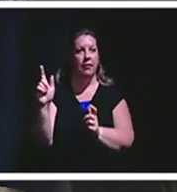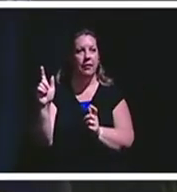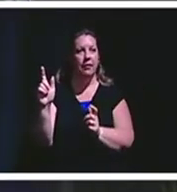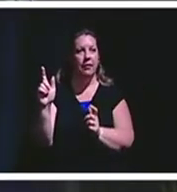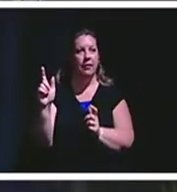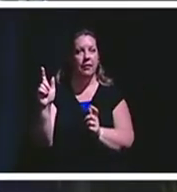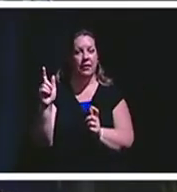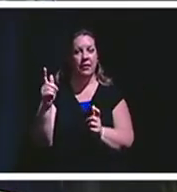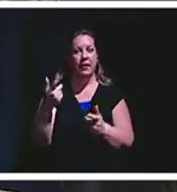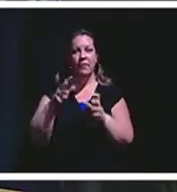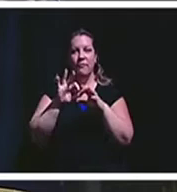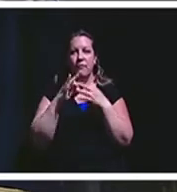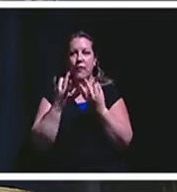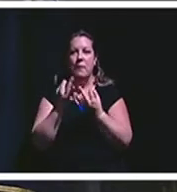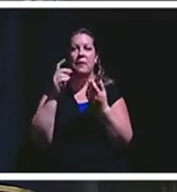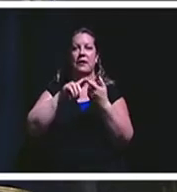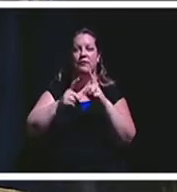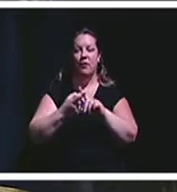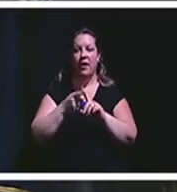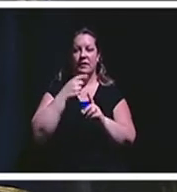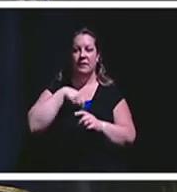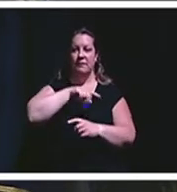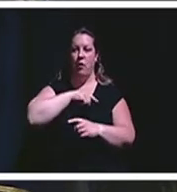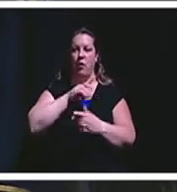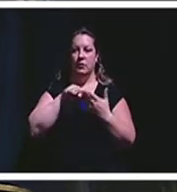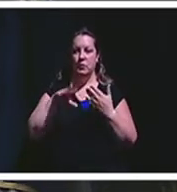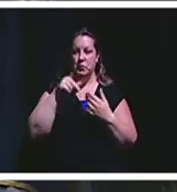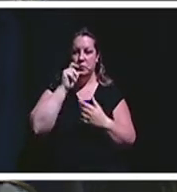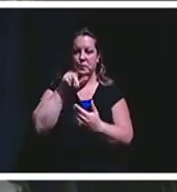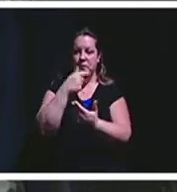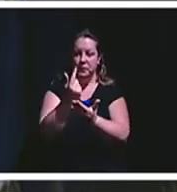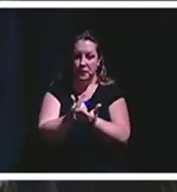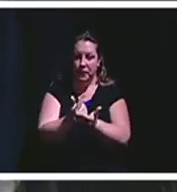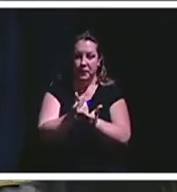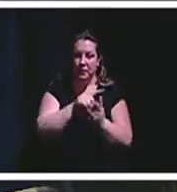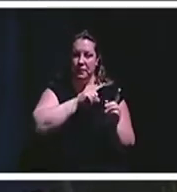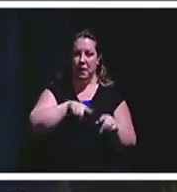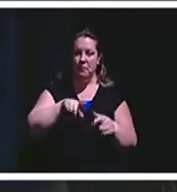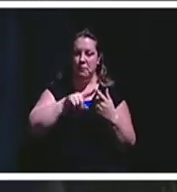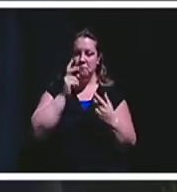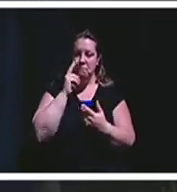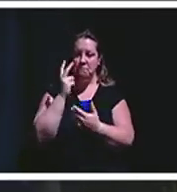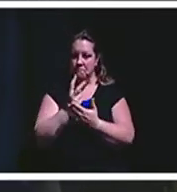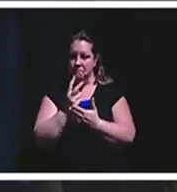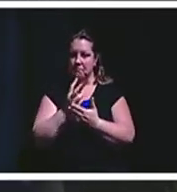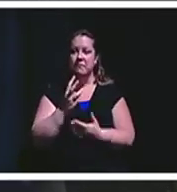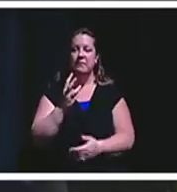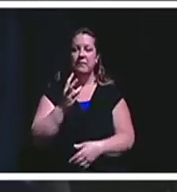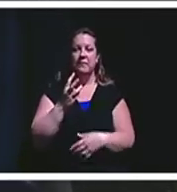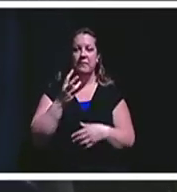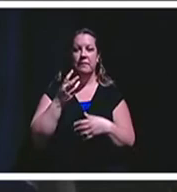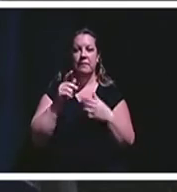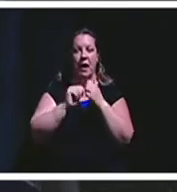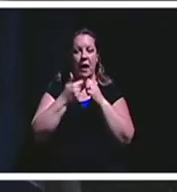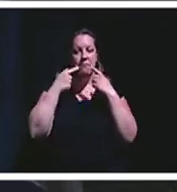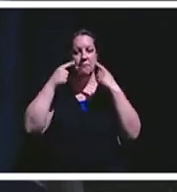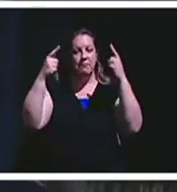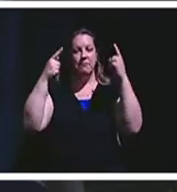loved ones and friends of the graduates who've come to publicly witness the academic